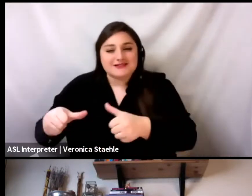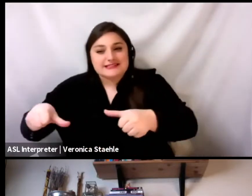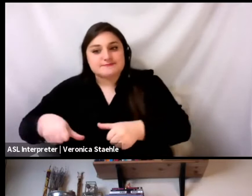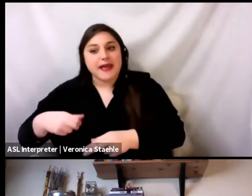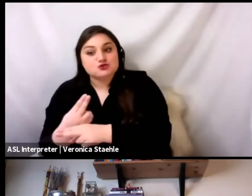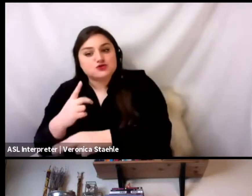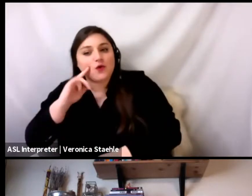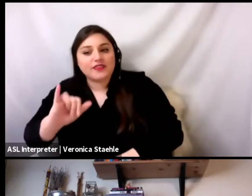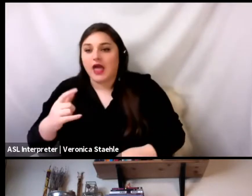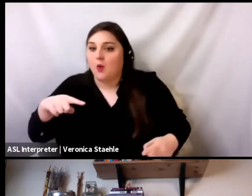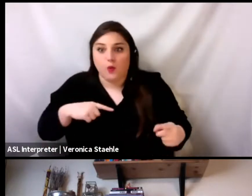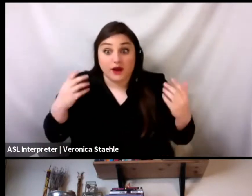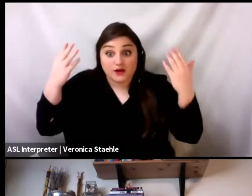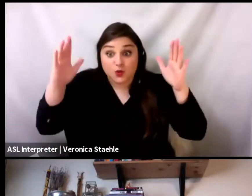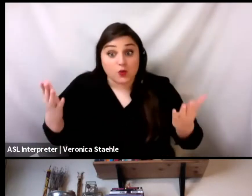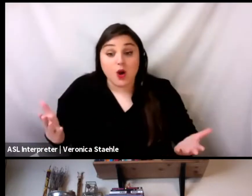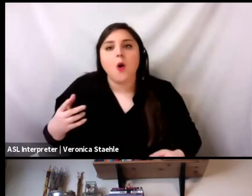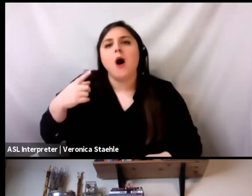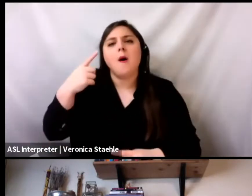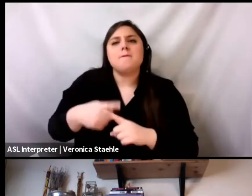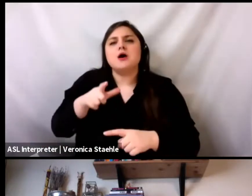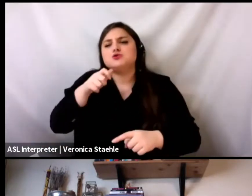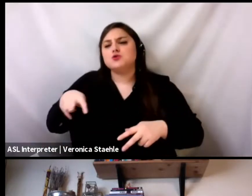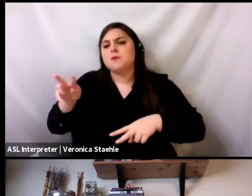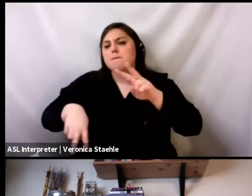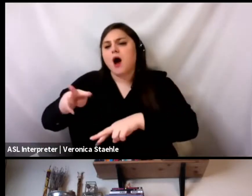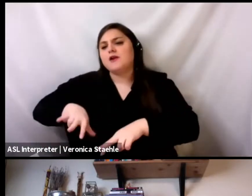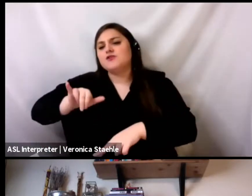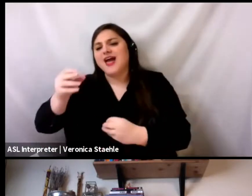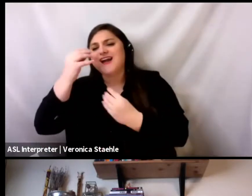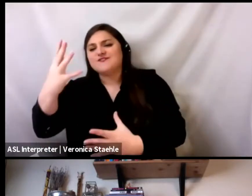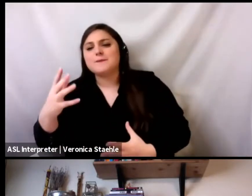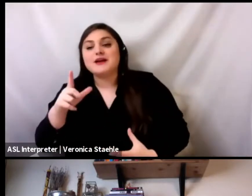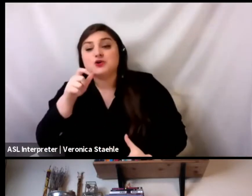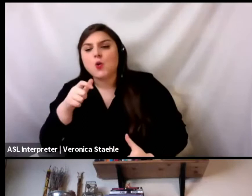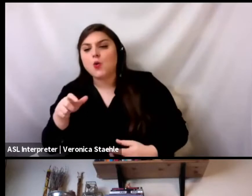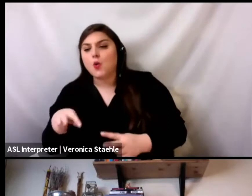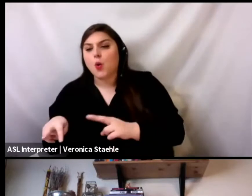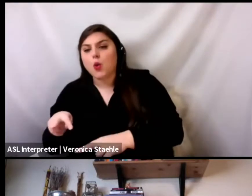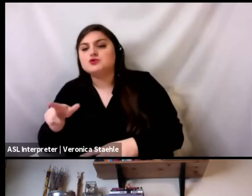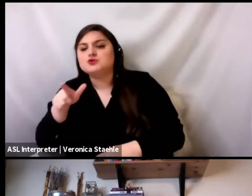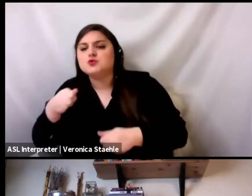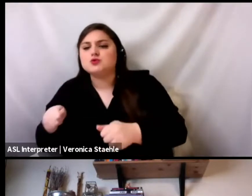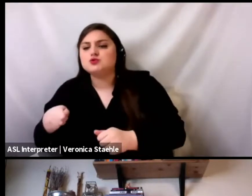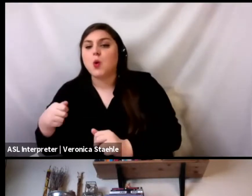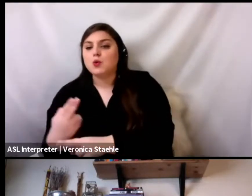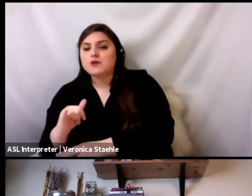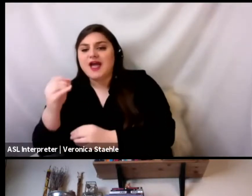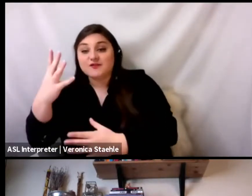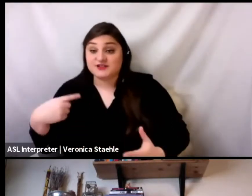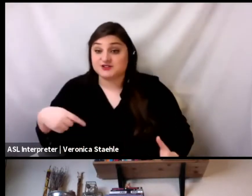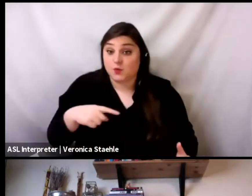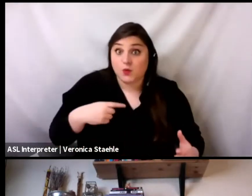relations, and also who's watching or who gets to watch and who isn't. and so I